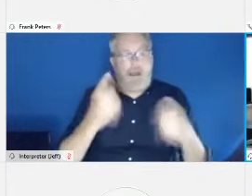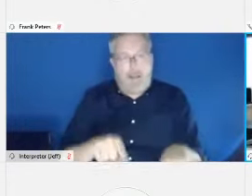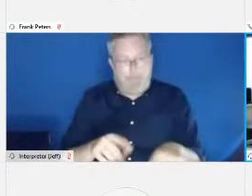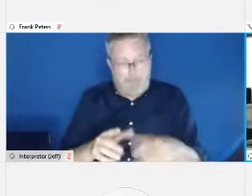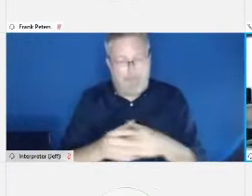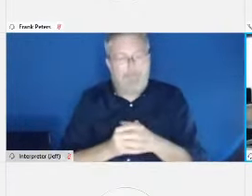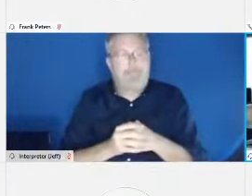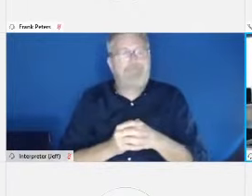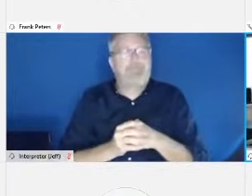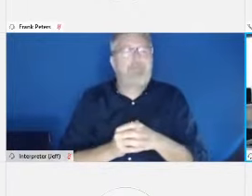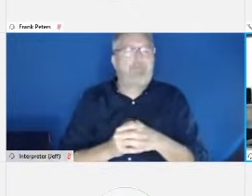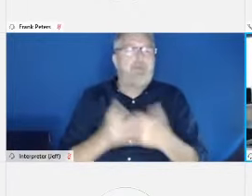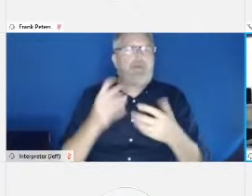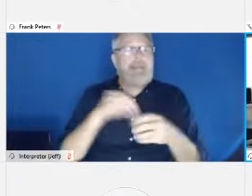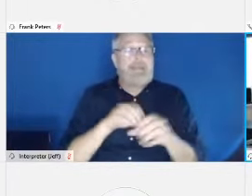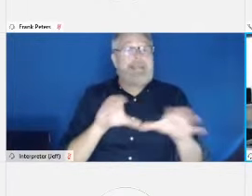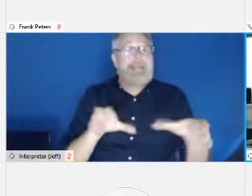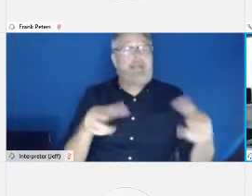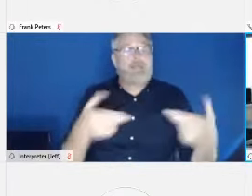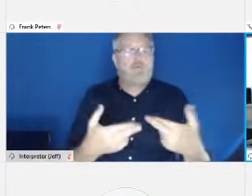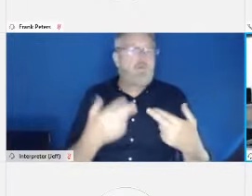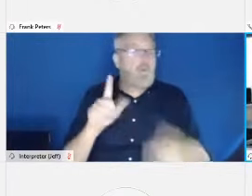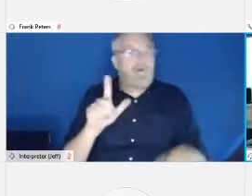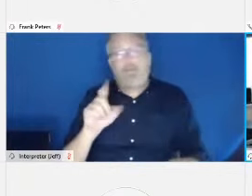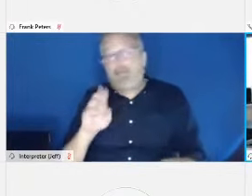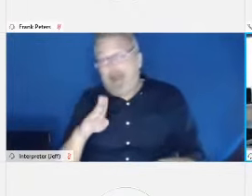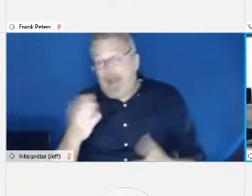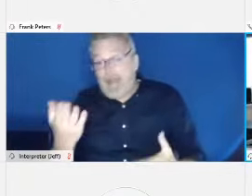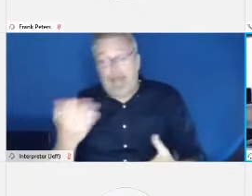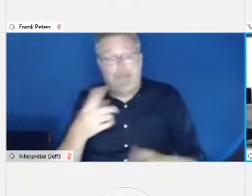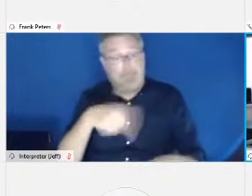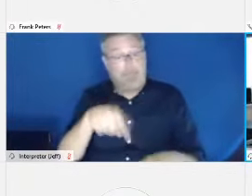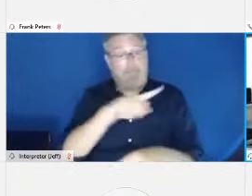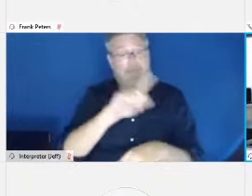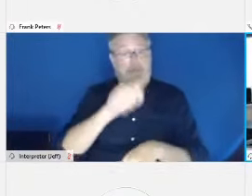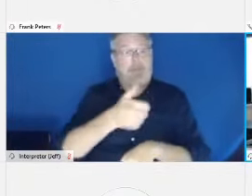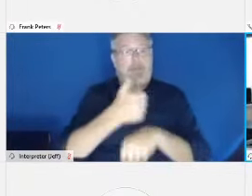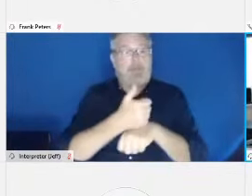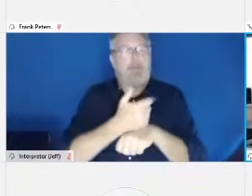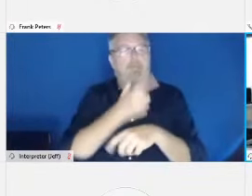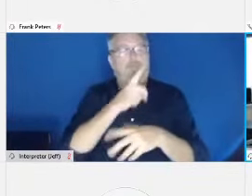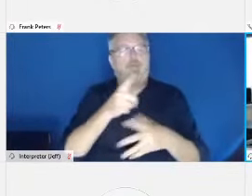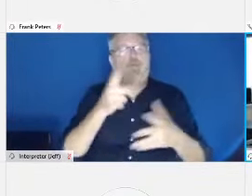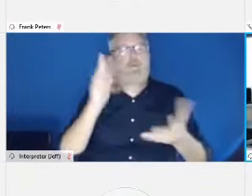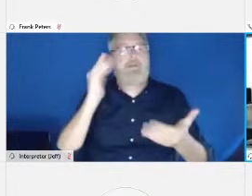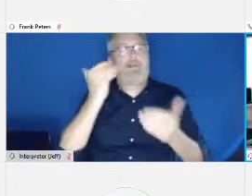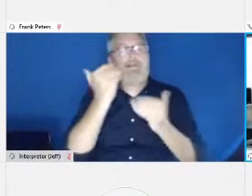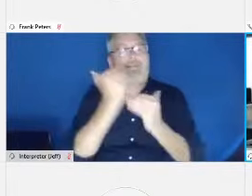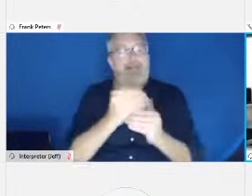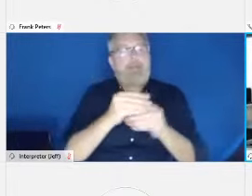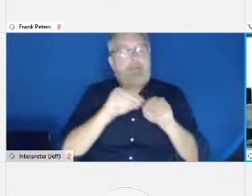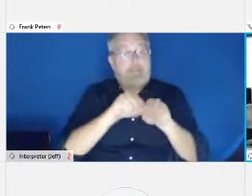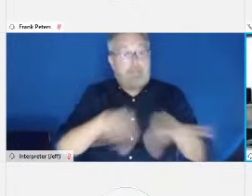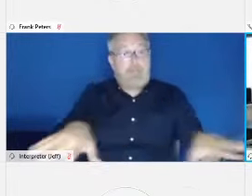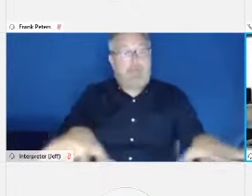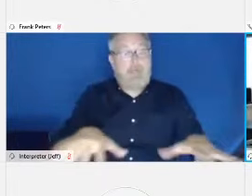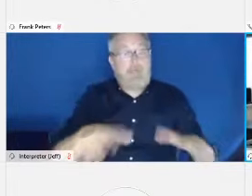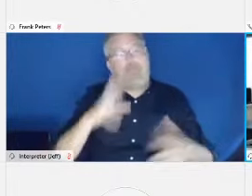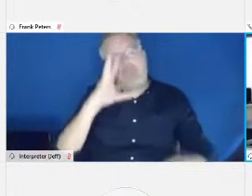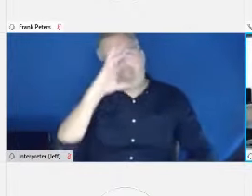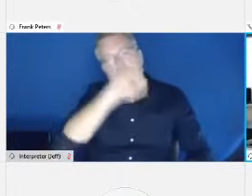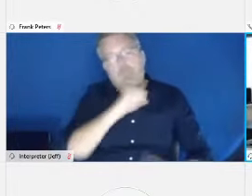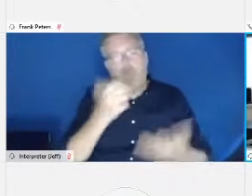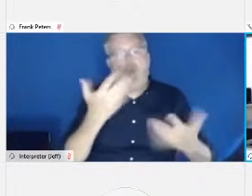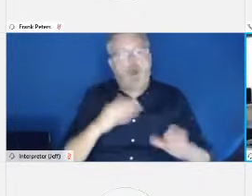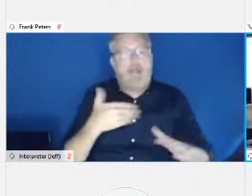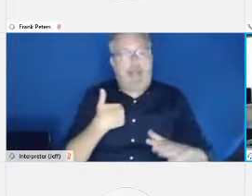occurring? So again, in the classroom, in our labs, they are designed to mitigate transmission. The assumption is we already